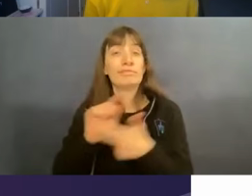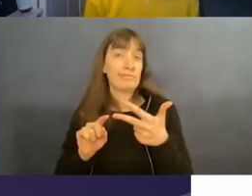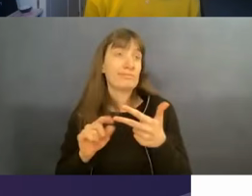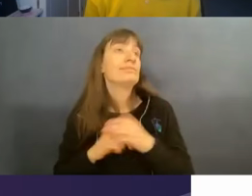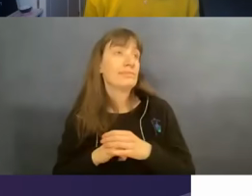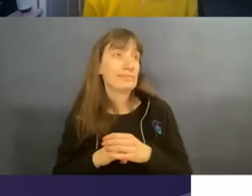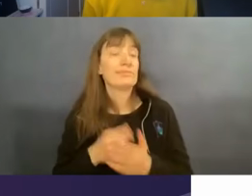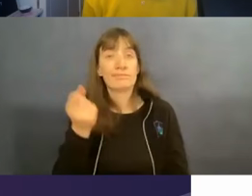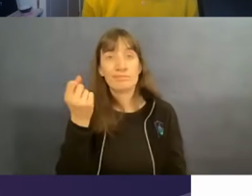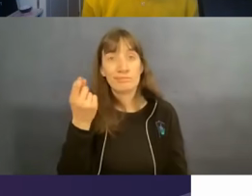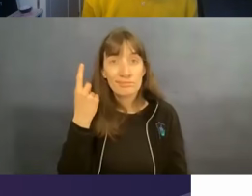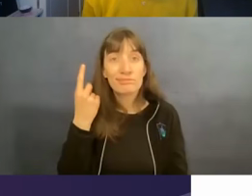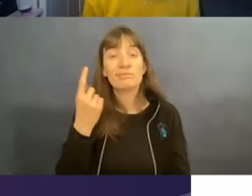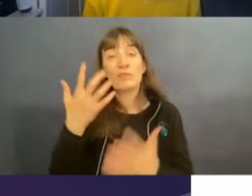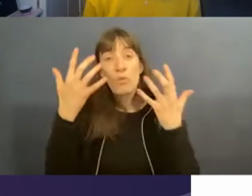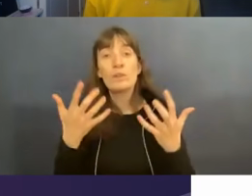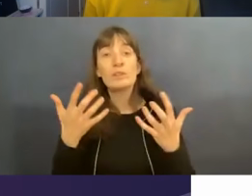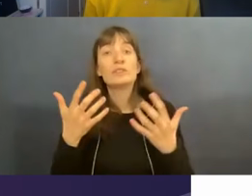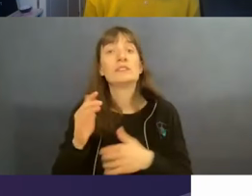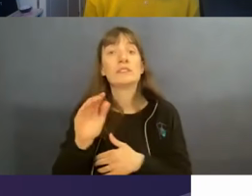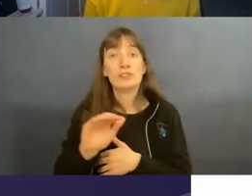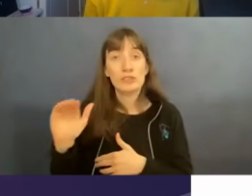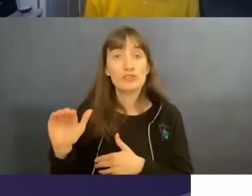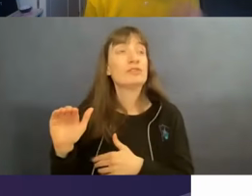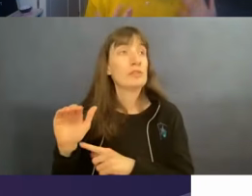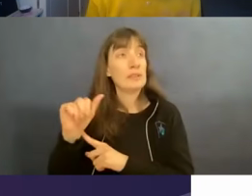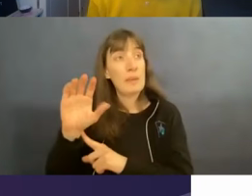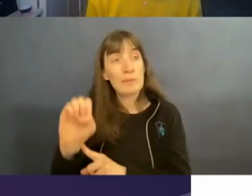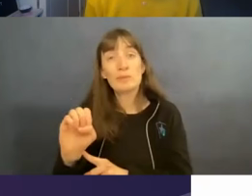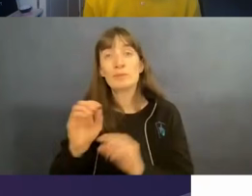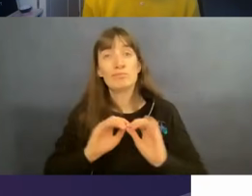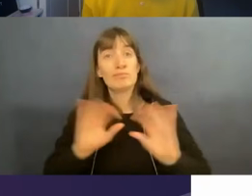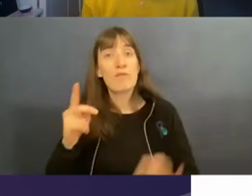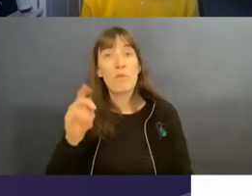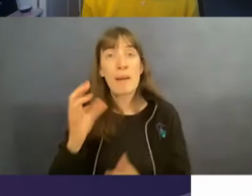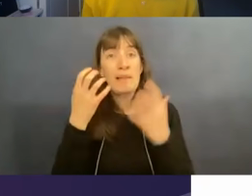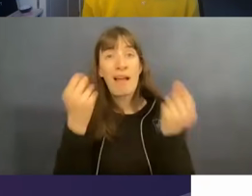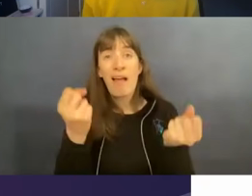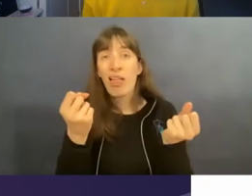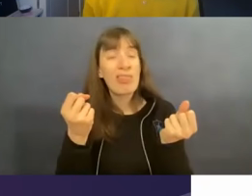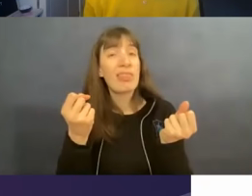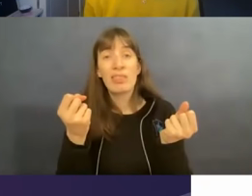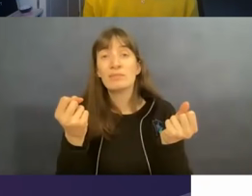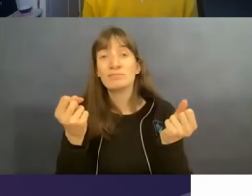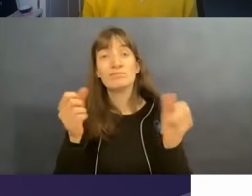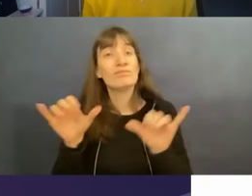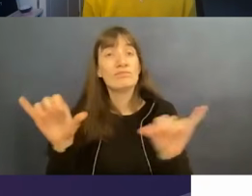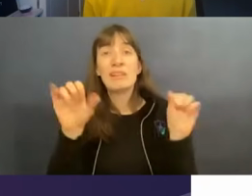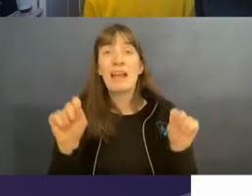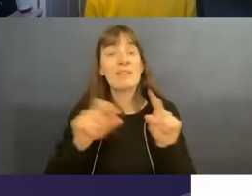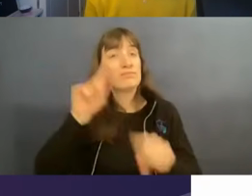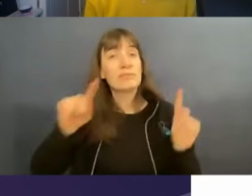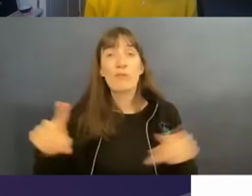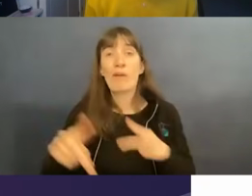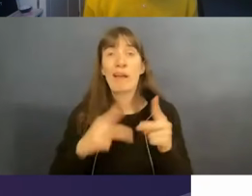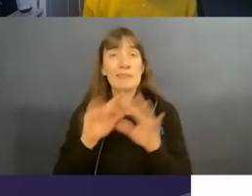child abuse is a public health epidemic, right? So it's something that can happen in all types of families, regardless of any